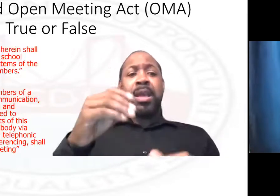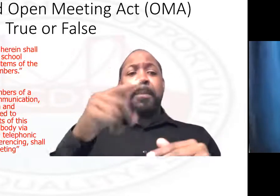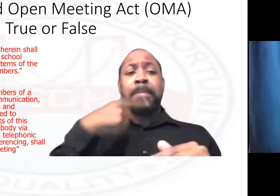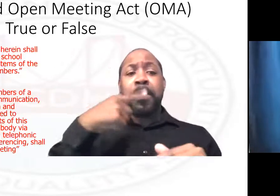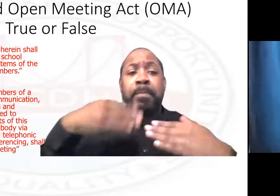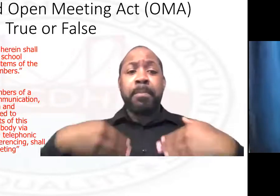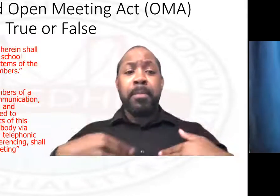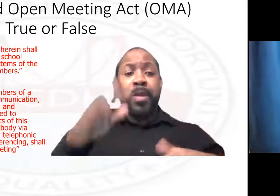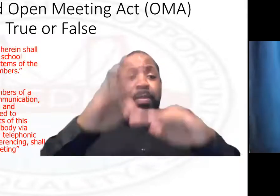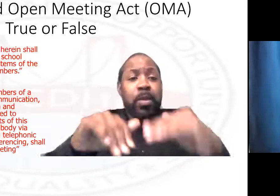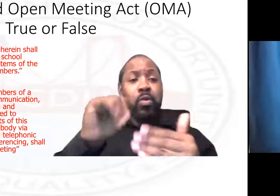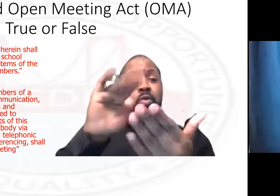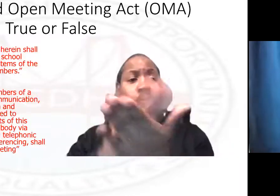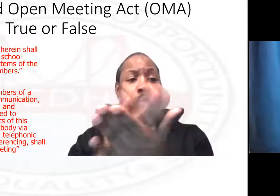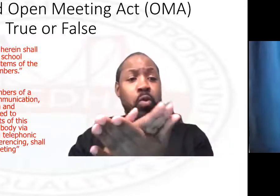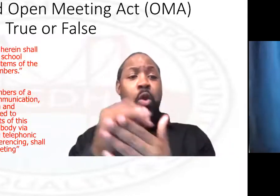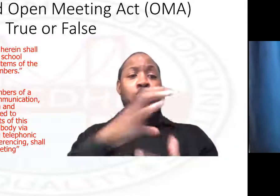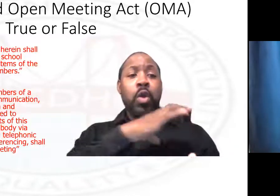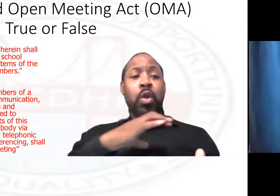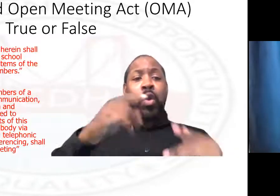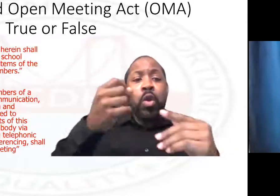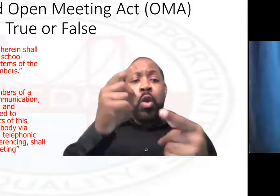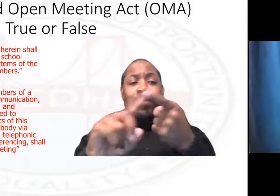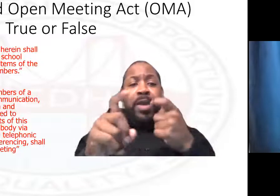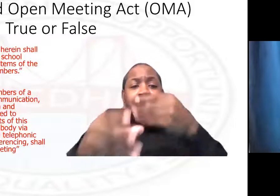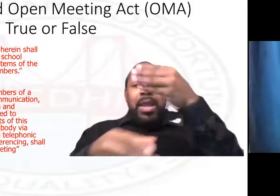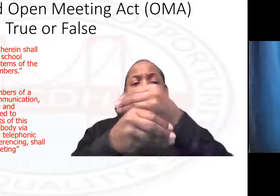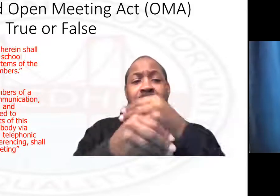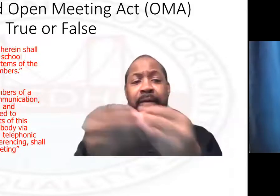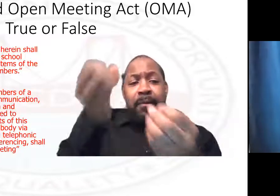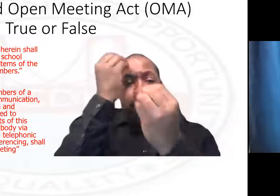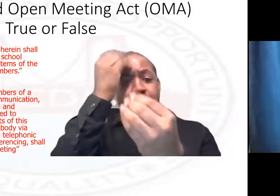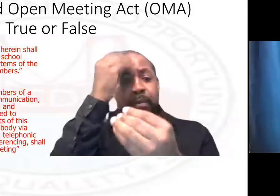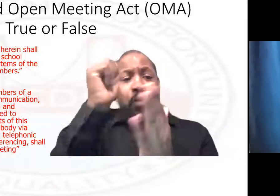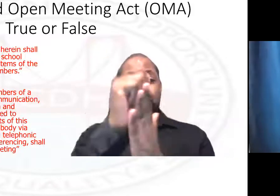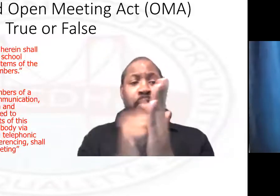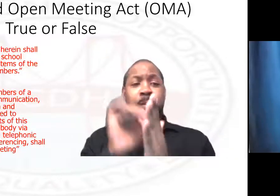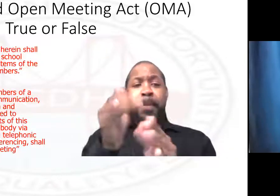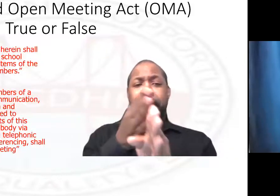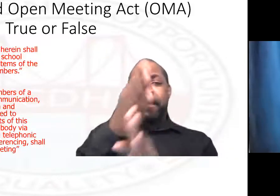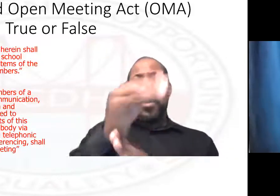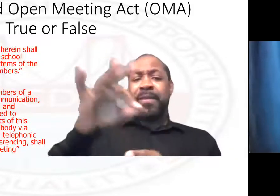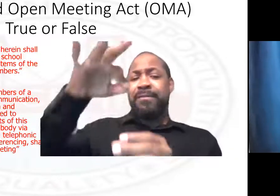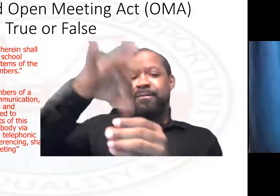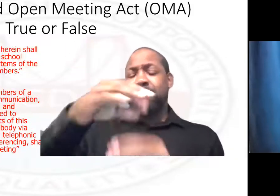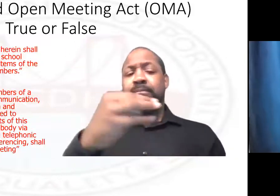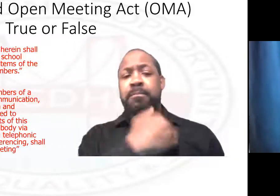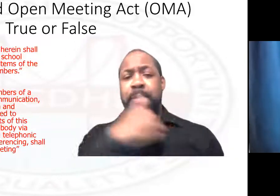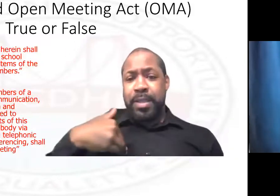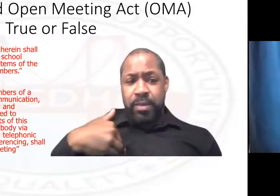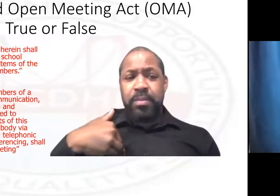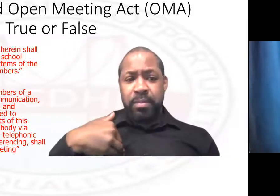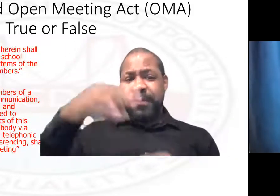prevent a public body other than a school committee from adding additional items of the agenda by a majority vote of the members.